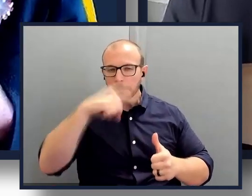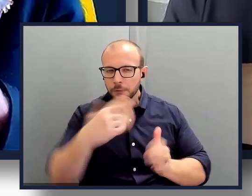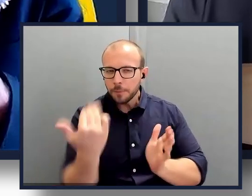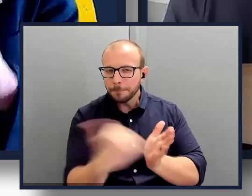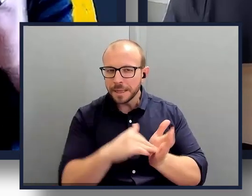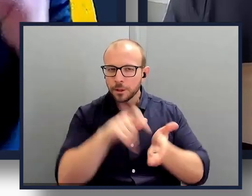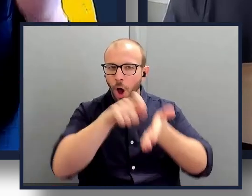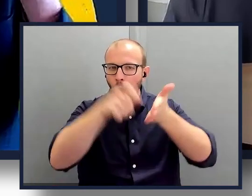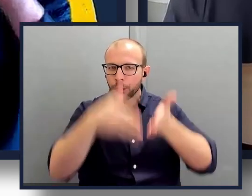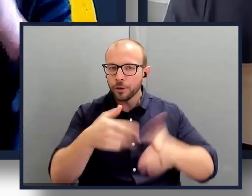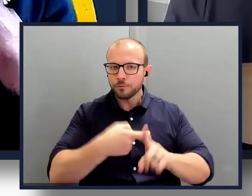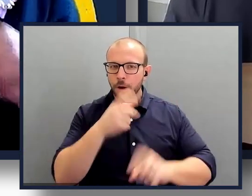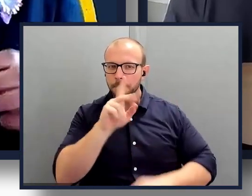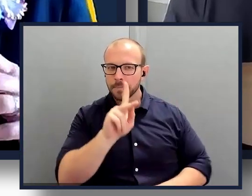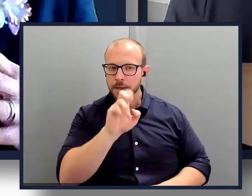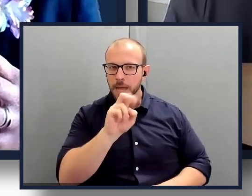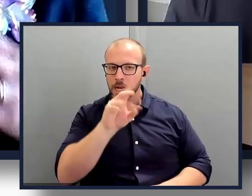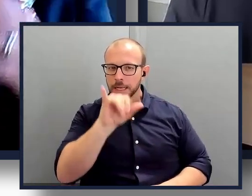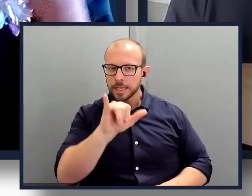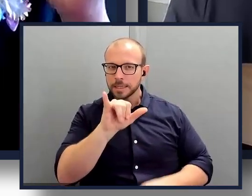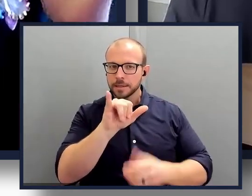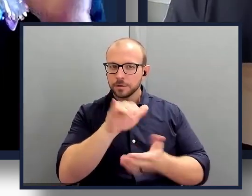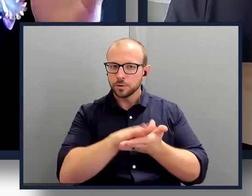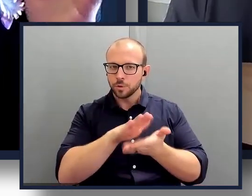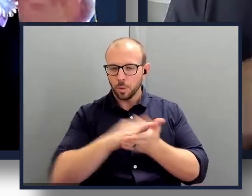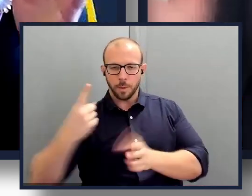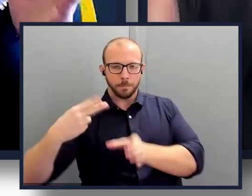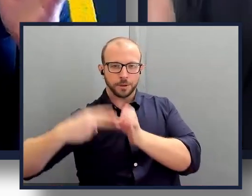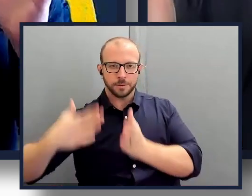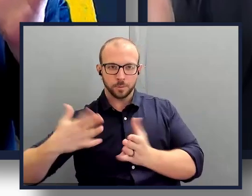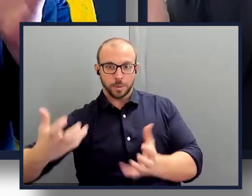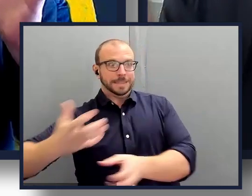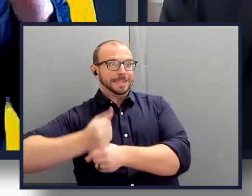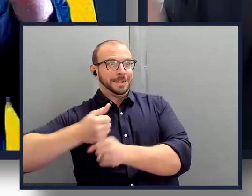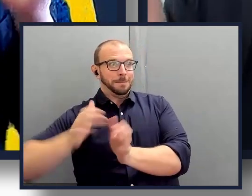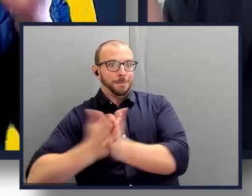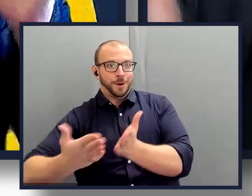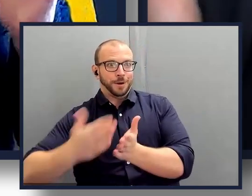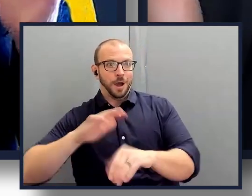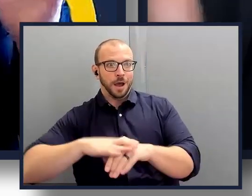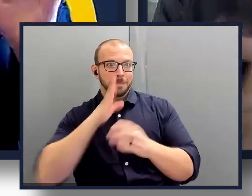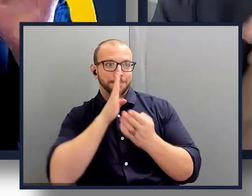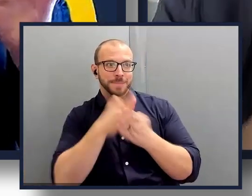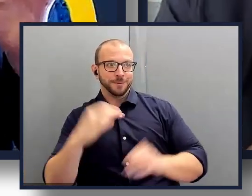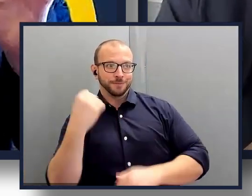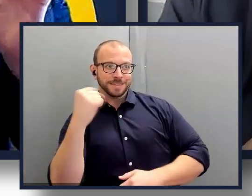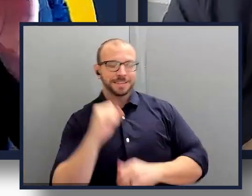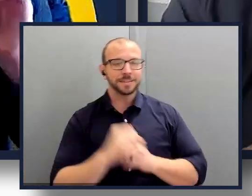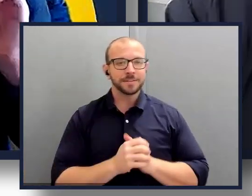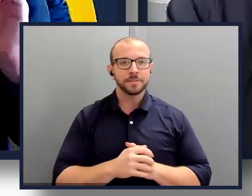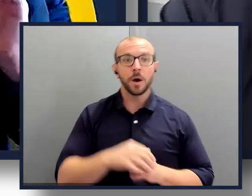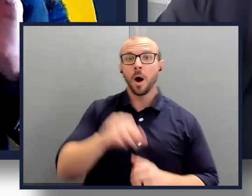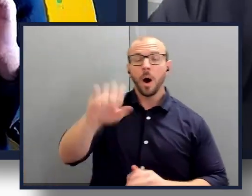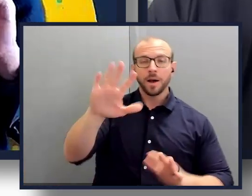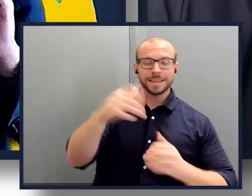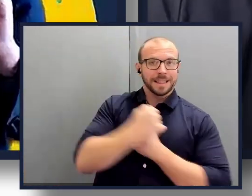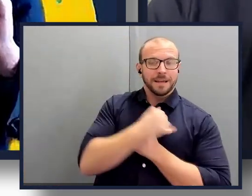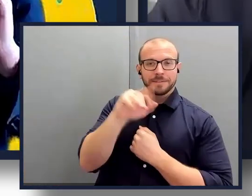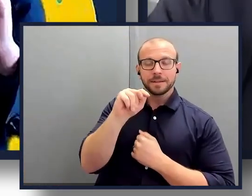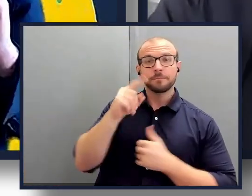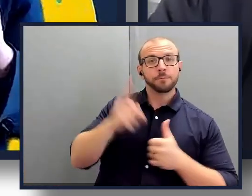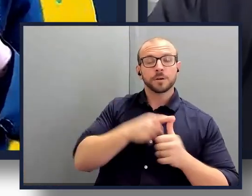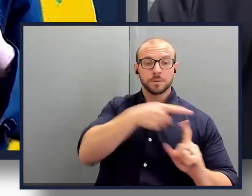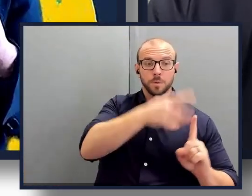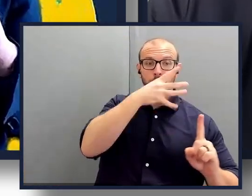at the Kennedy School? One of our participants wants to get that book on peaceful resistance. Love it. First of all, she's a force of